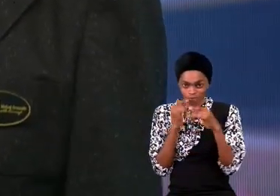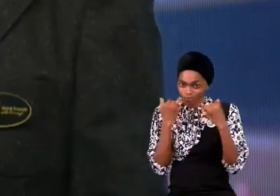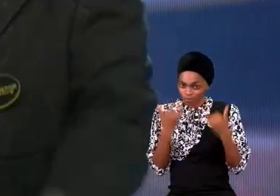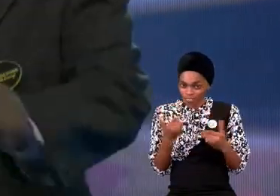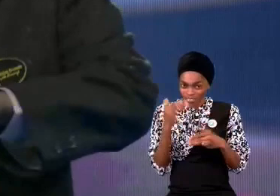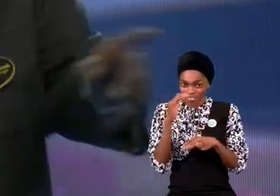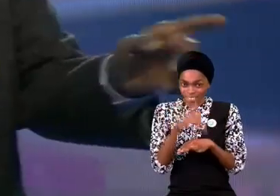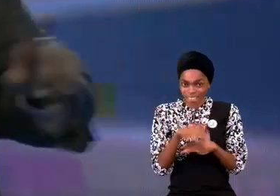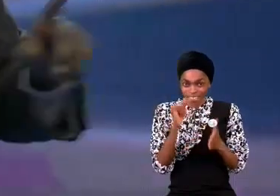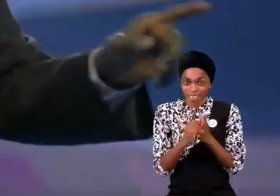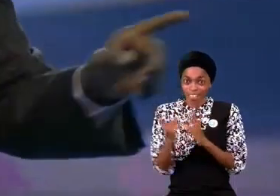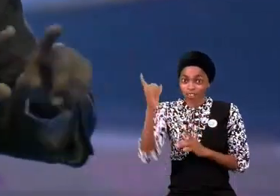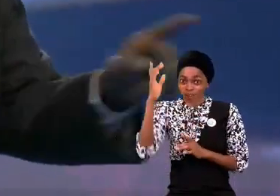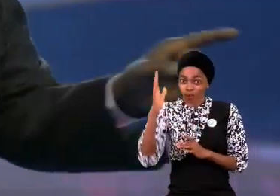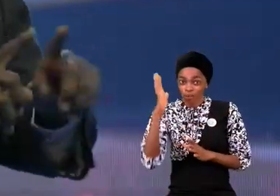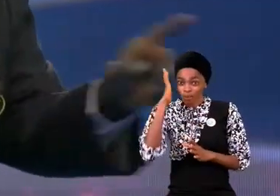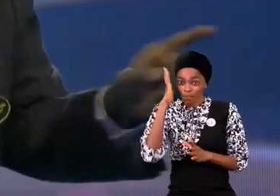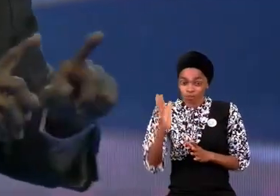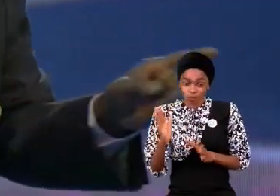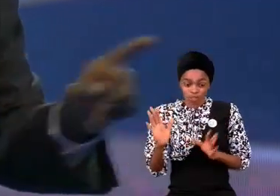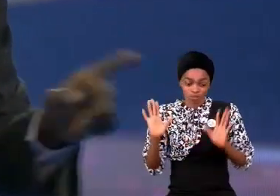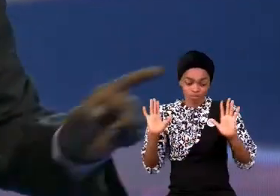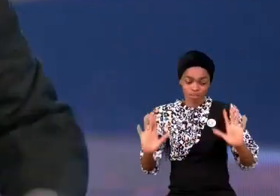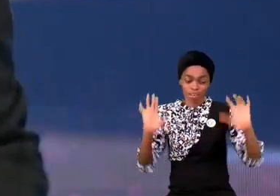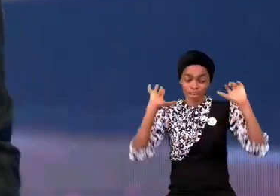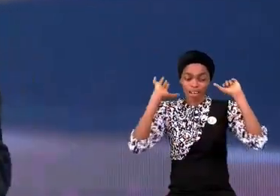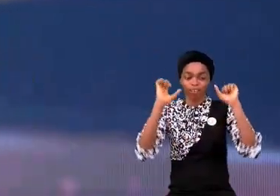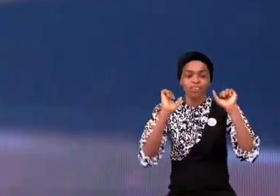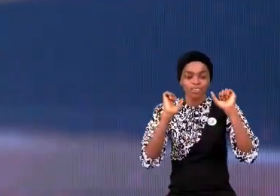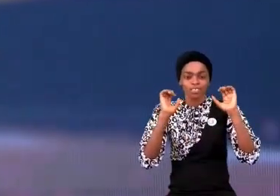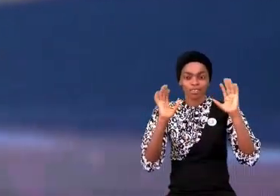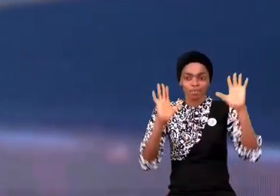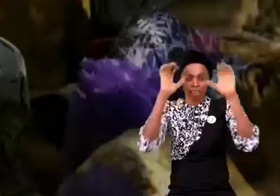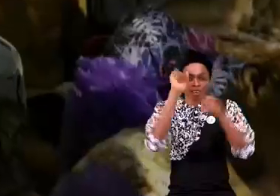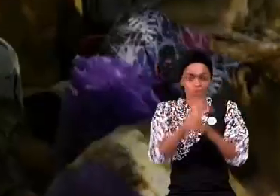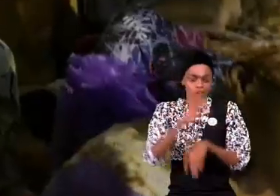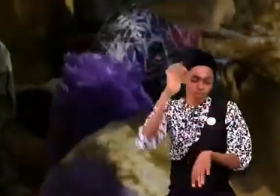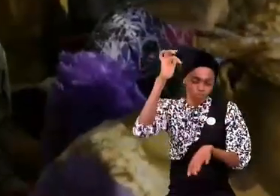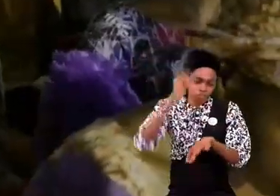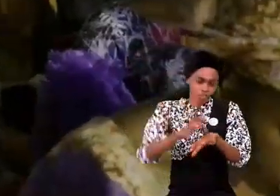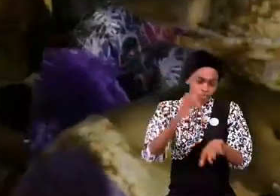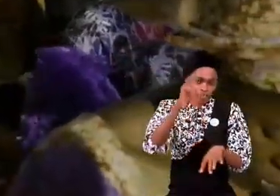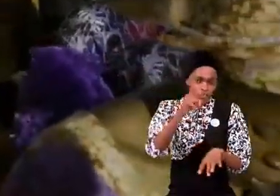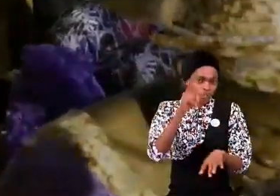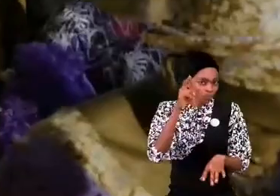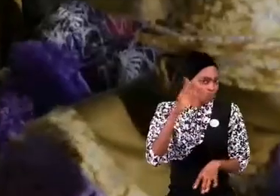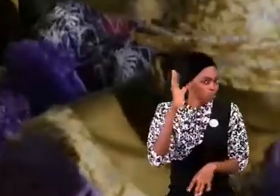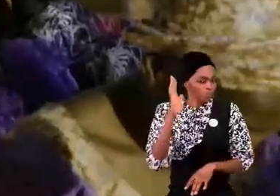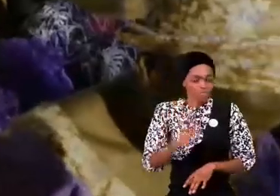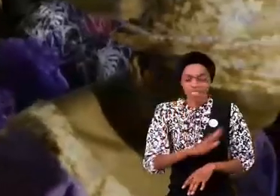to touch. You will never be the same again.